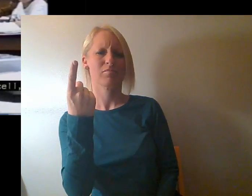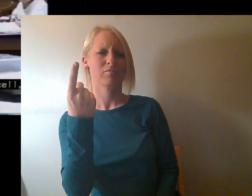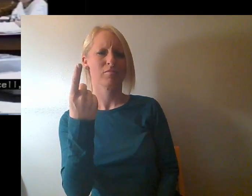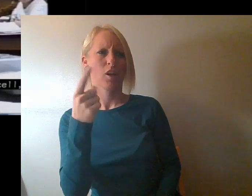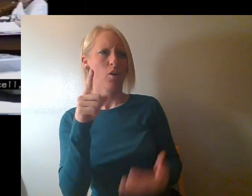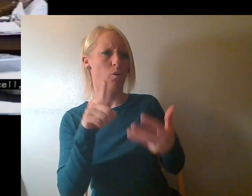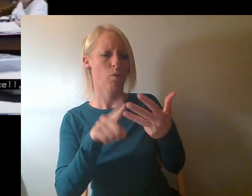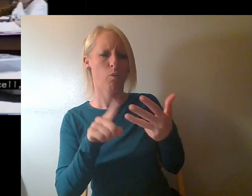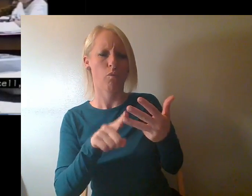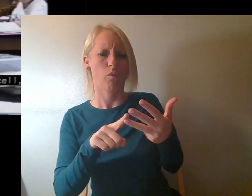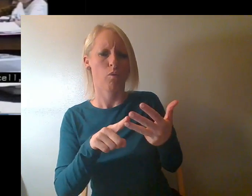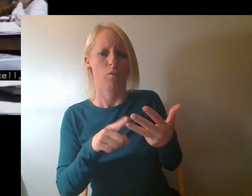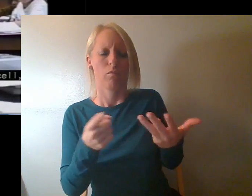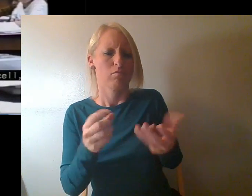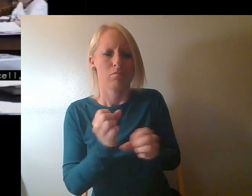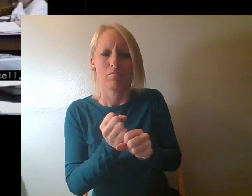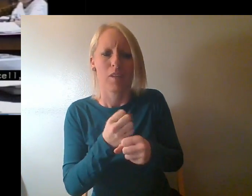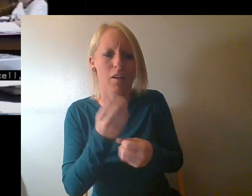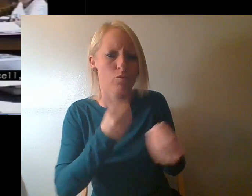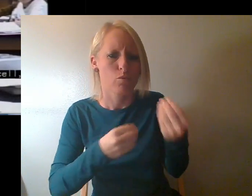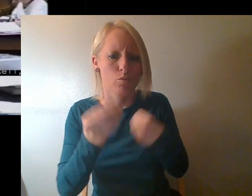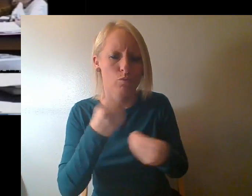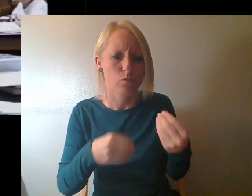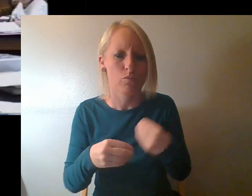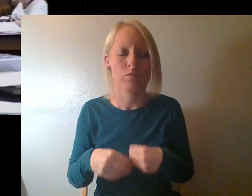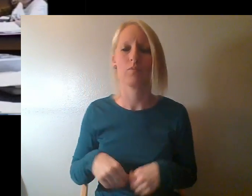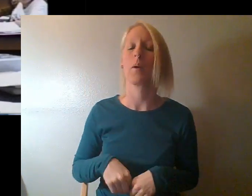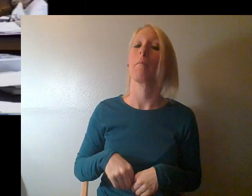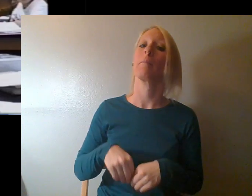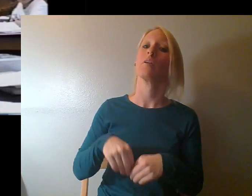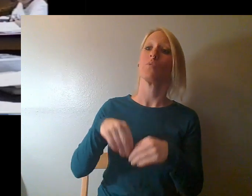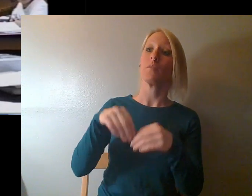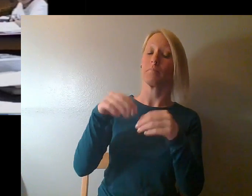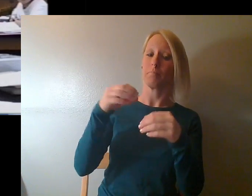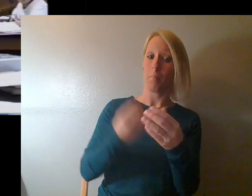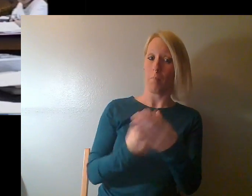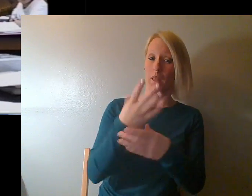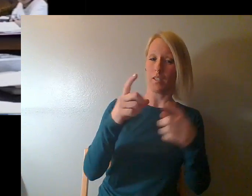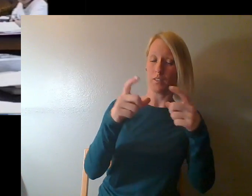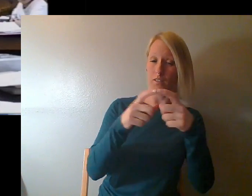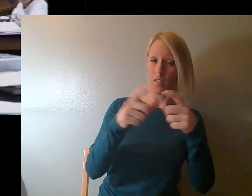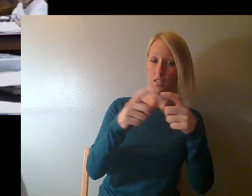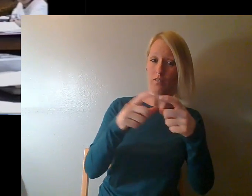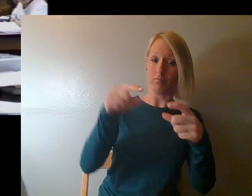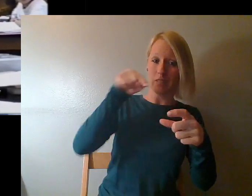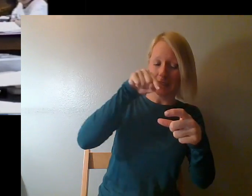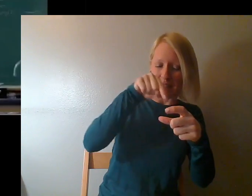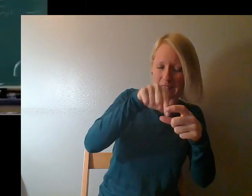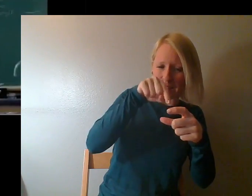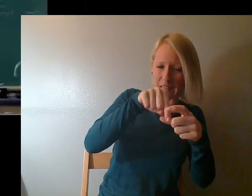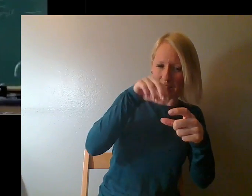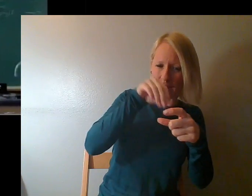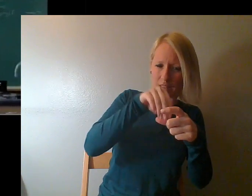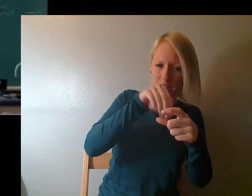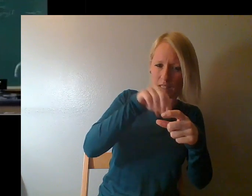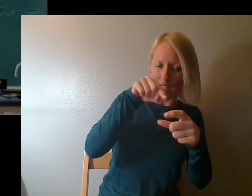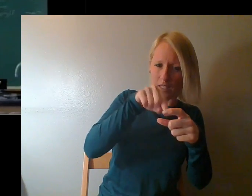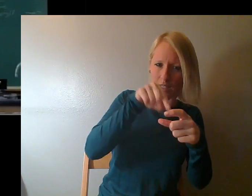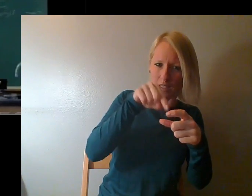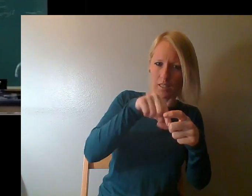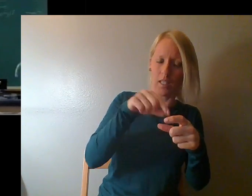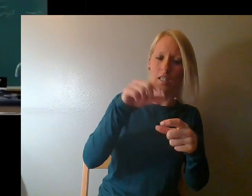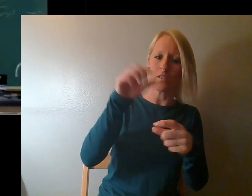cell. Now the chloroplast is a structure, an organelle in there. All right. Now there's usually many of them, not just